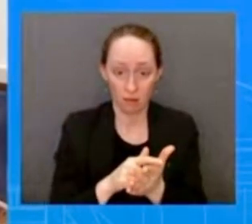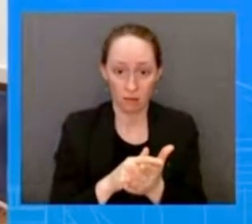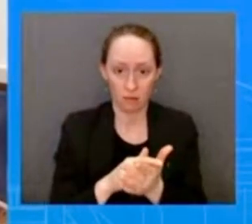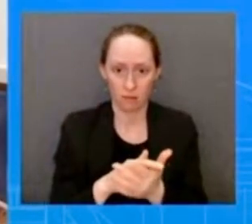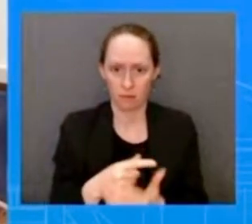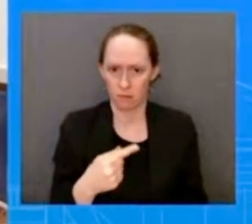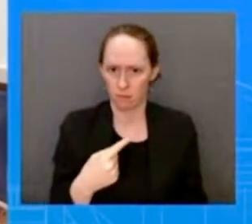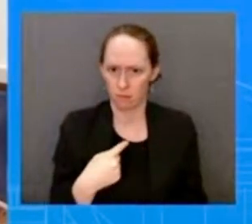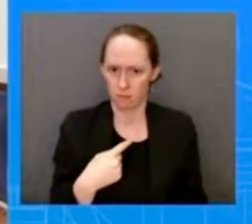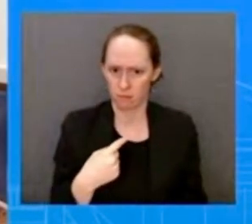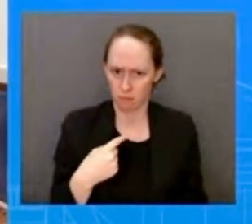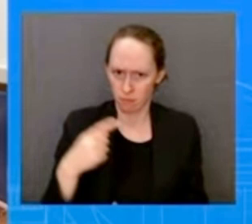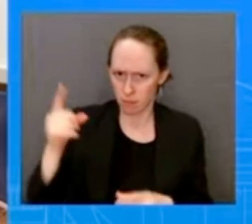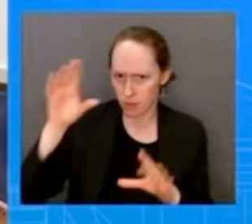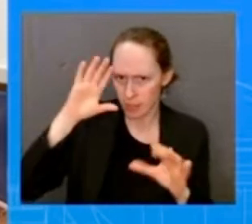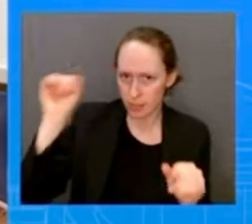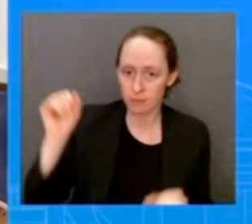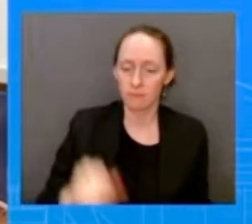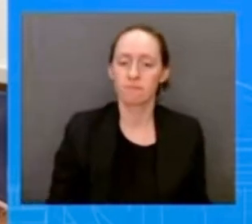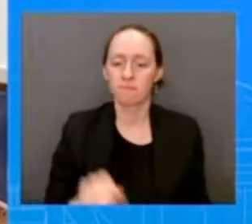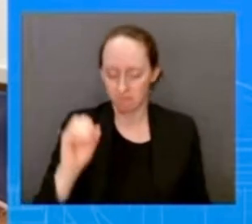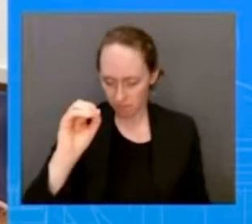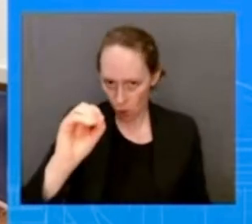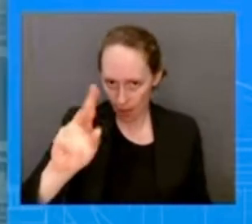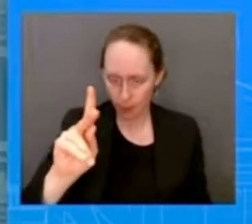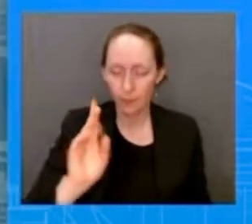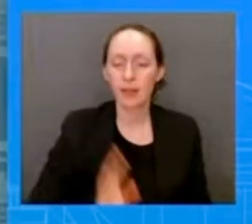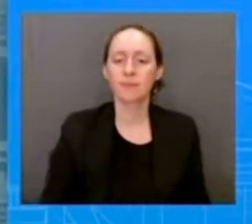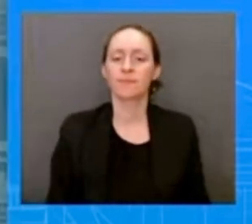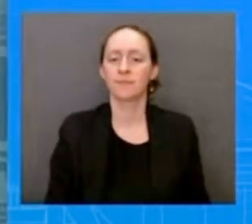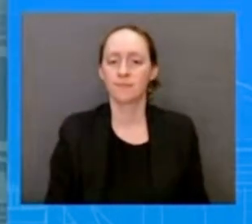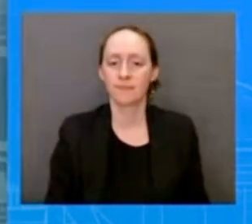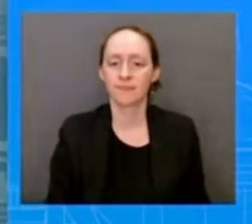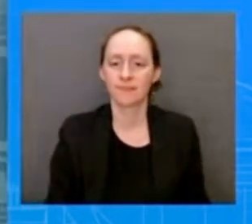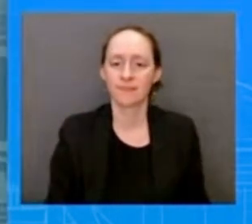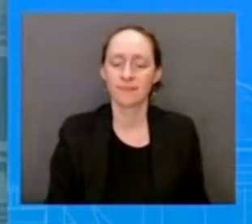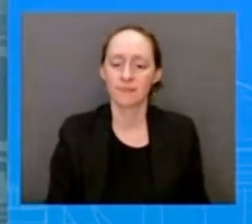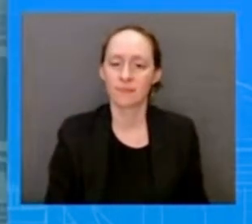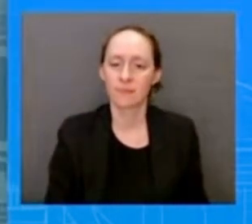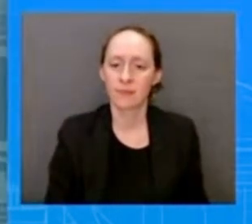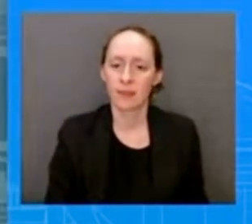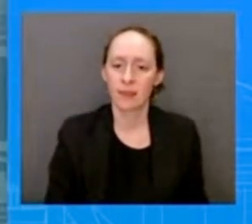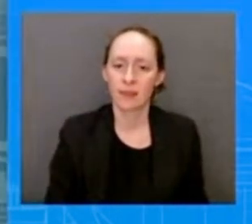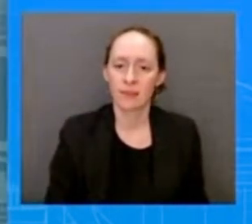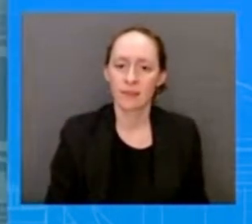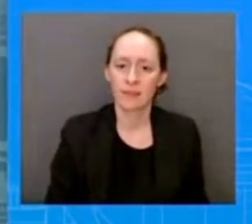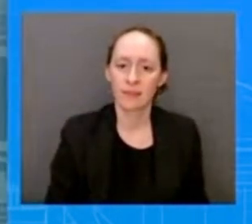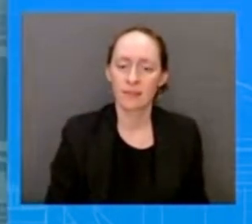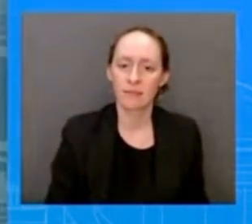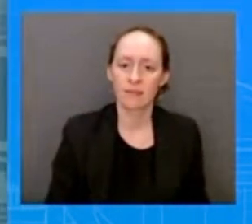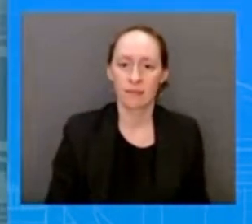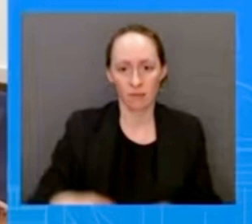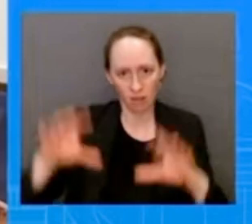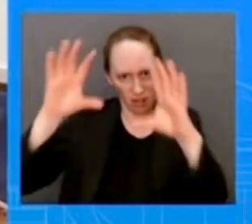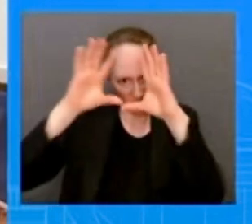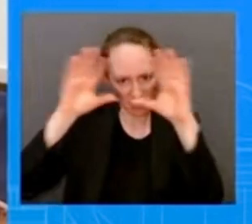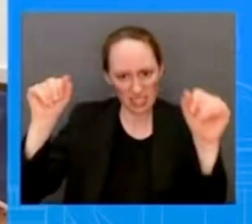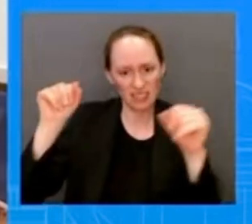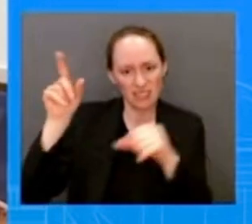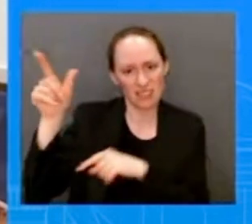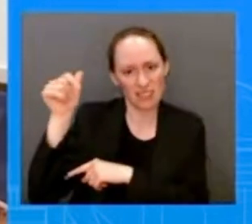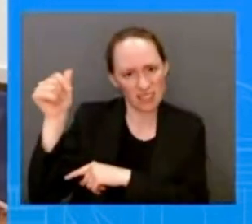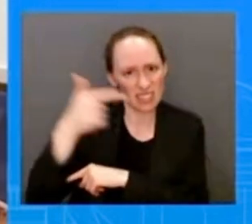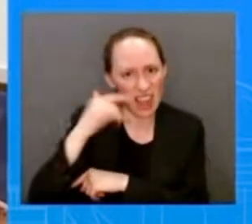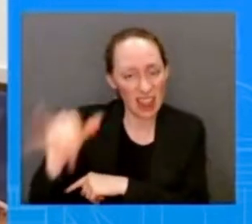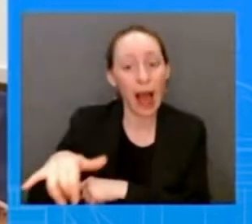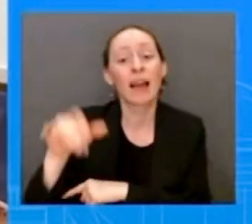you represent the president, but fine. To be clear, no, but you heard directly from the president. Just want to make sure that is clear. Even better. Makes it even better. That, right? So